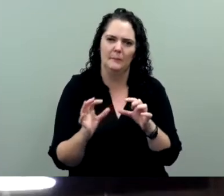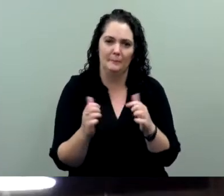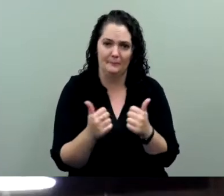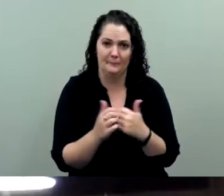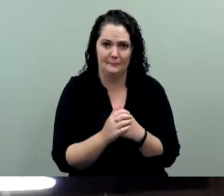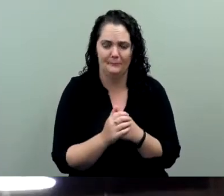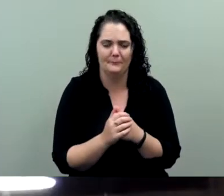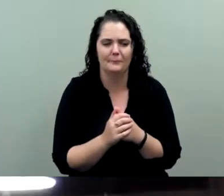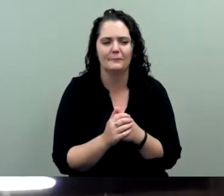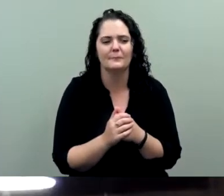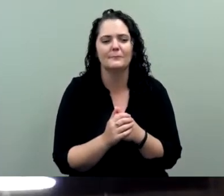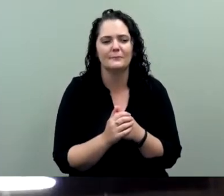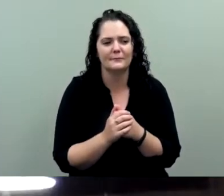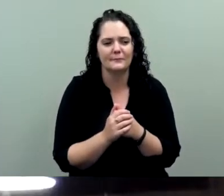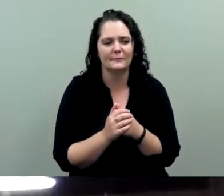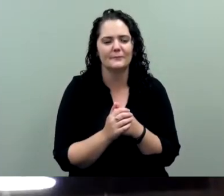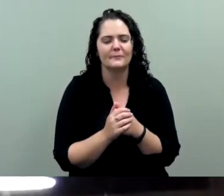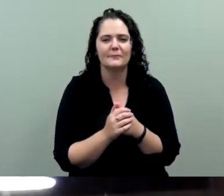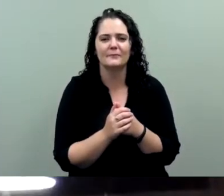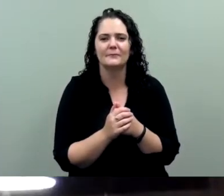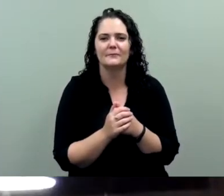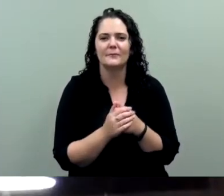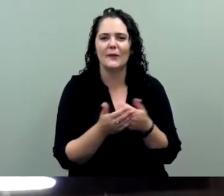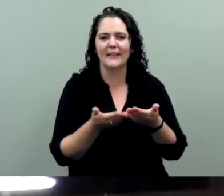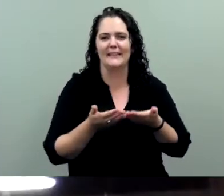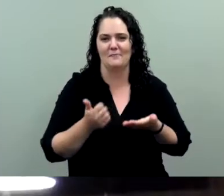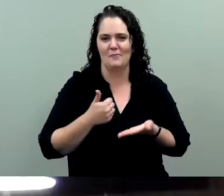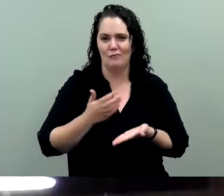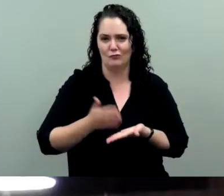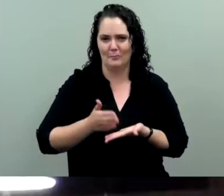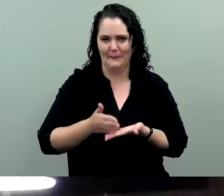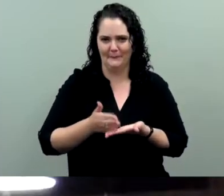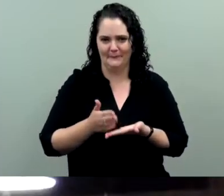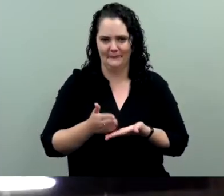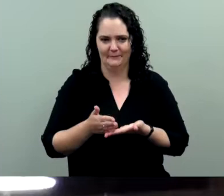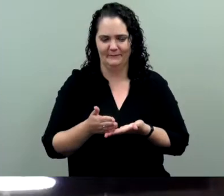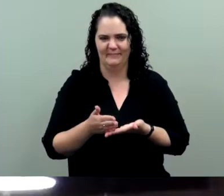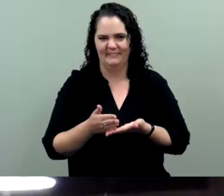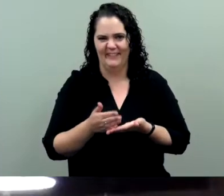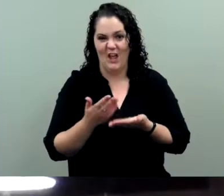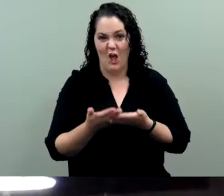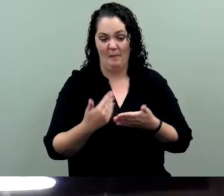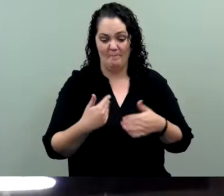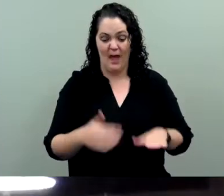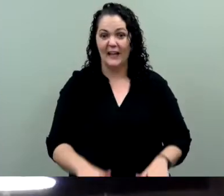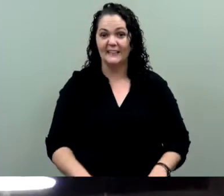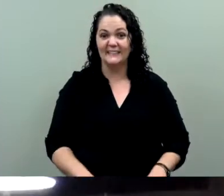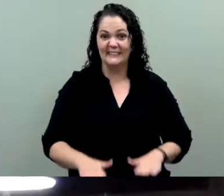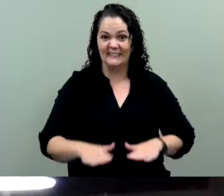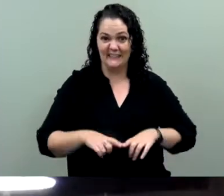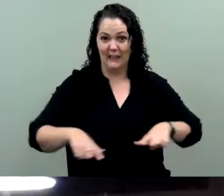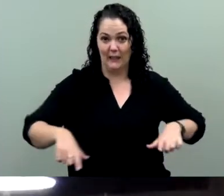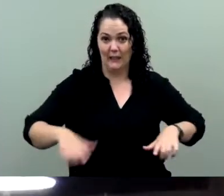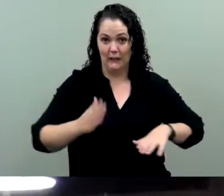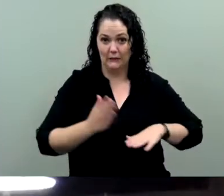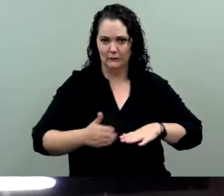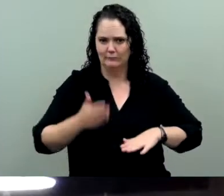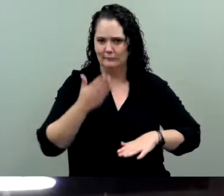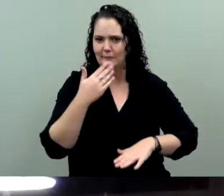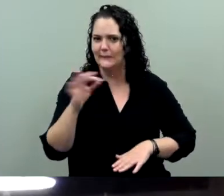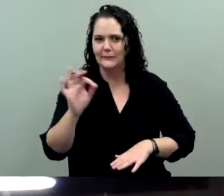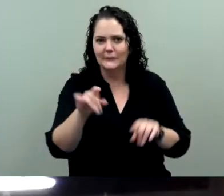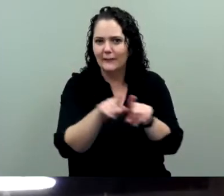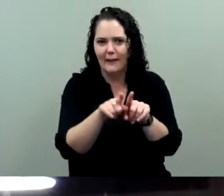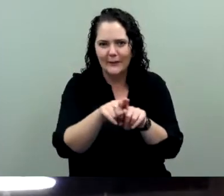cutting board and my knife. So I'm going to cut on my knees. Don't do this at home. All right. So what you're going to do there, when you've got